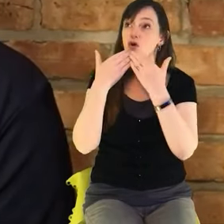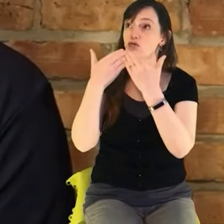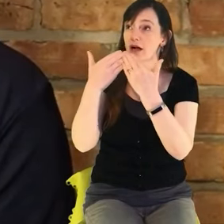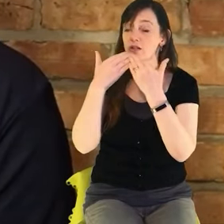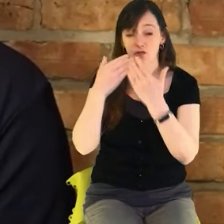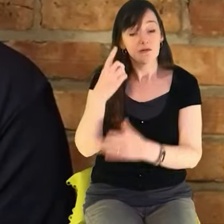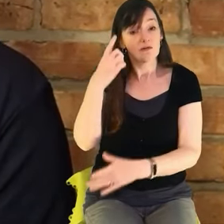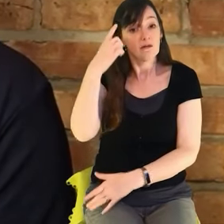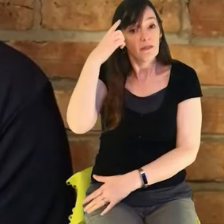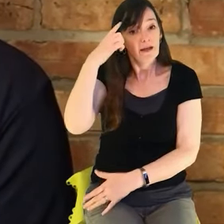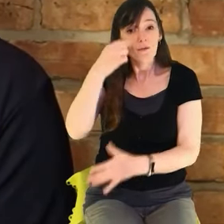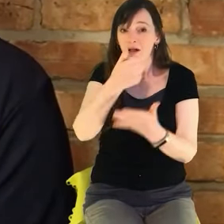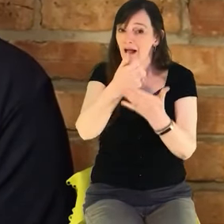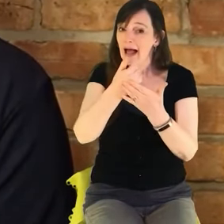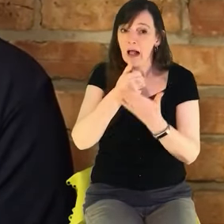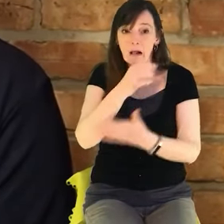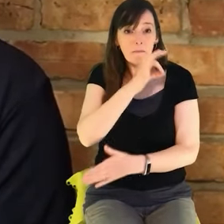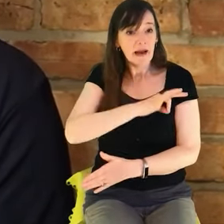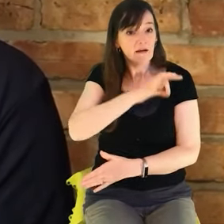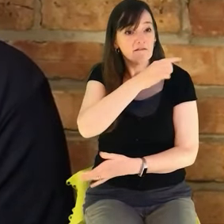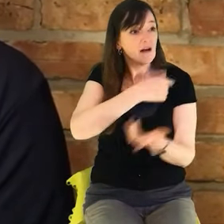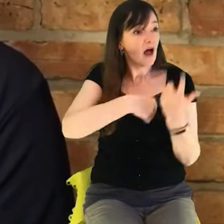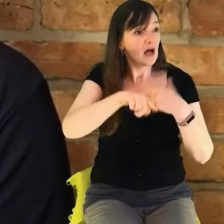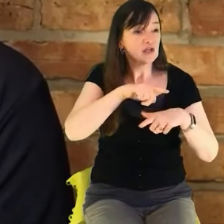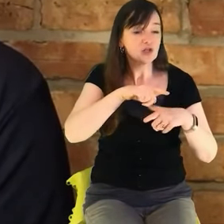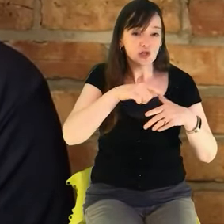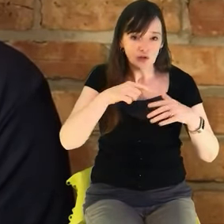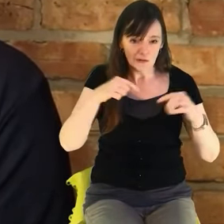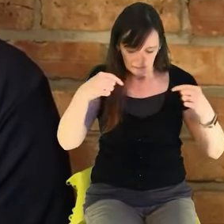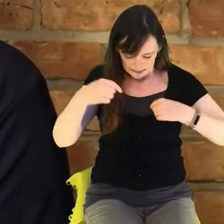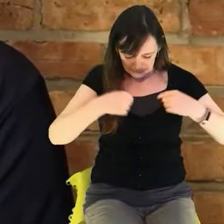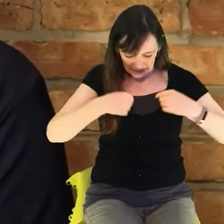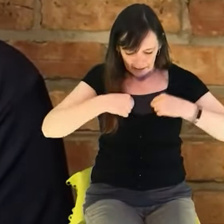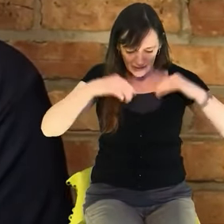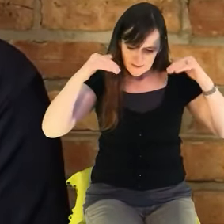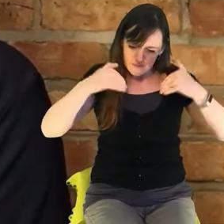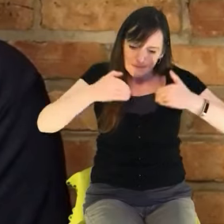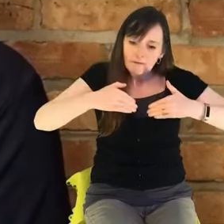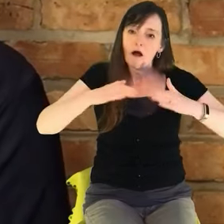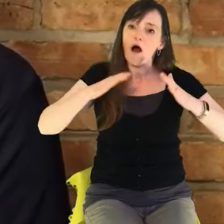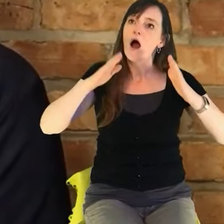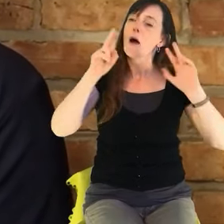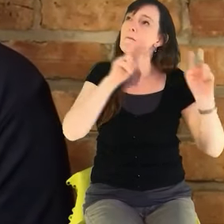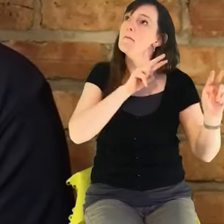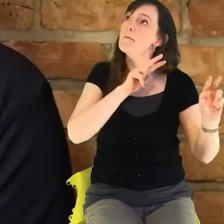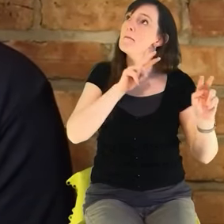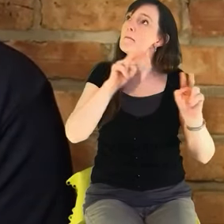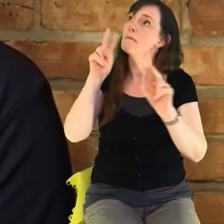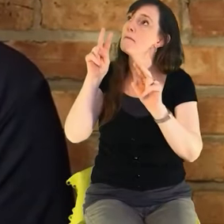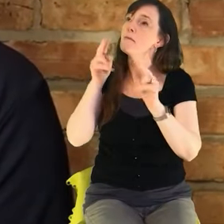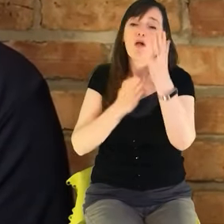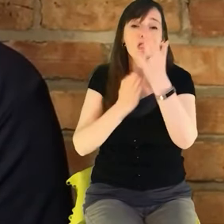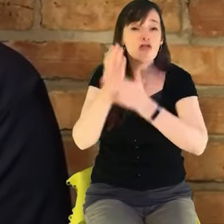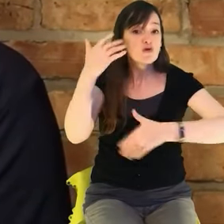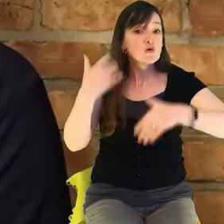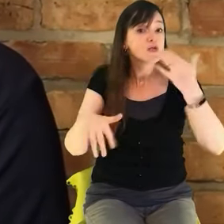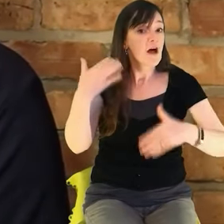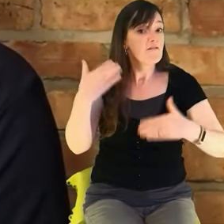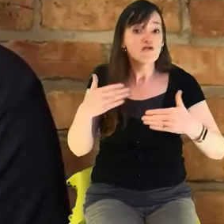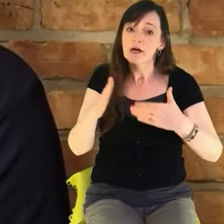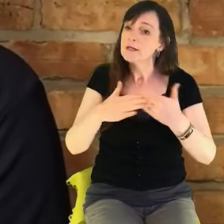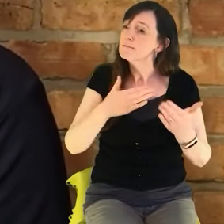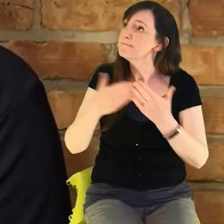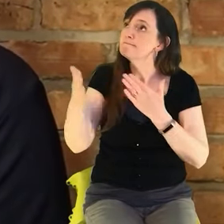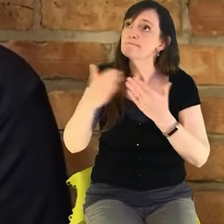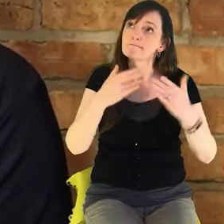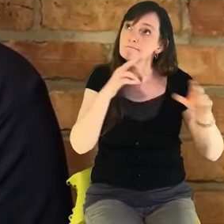help many of us take our eyes off ourselves, even in the midst of suffering, to look to the Lord